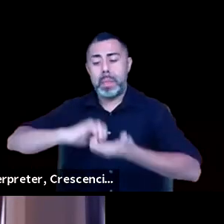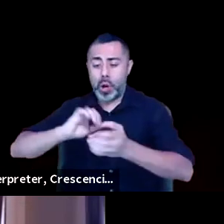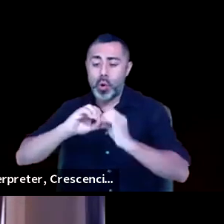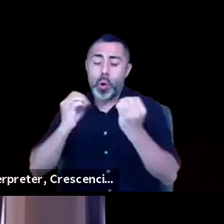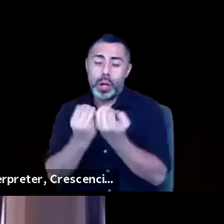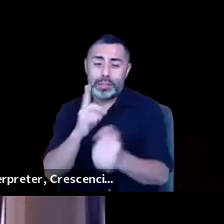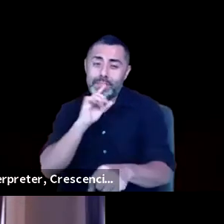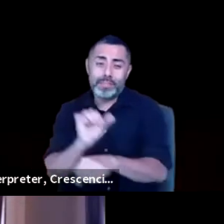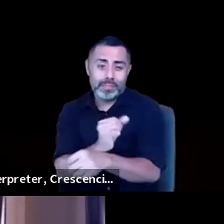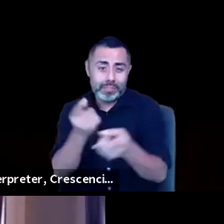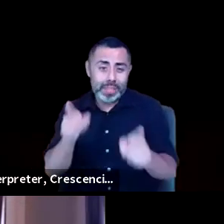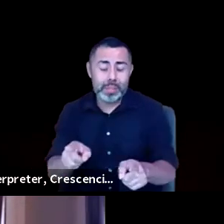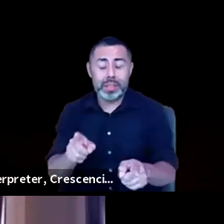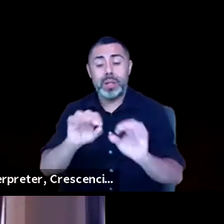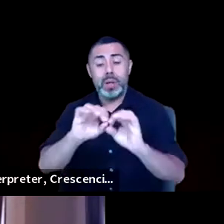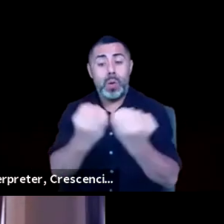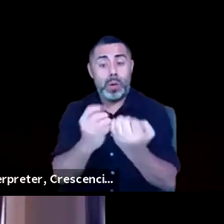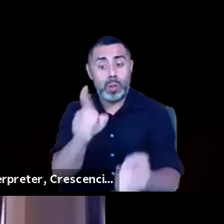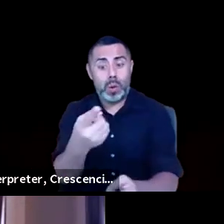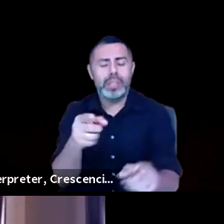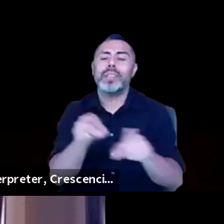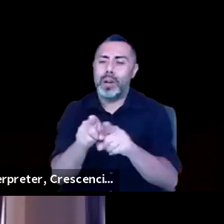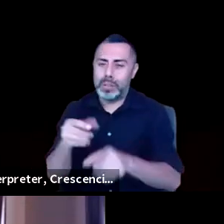organizations as well as the members.